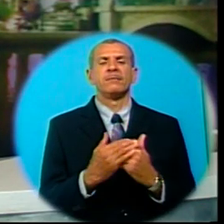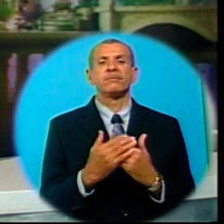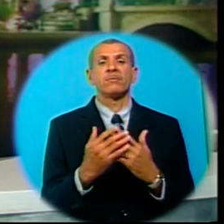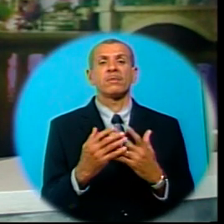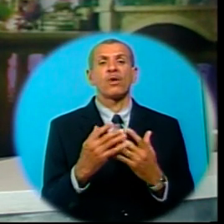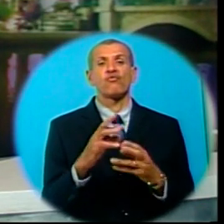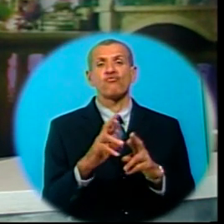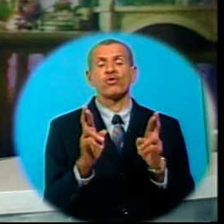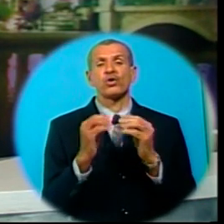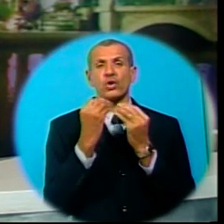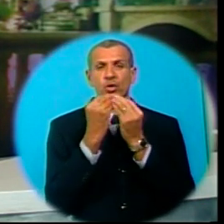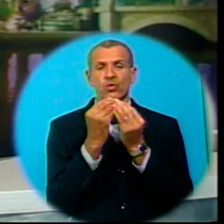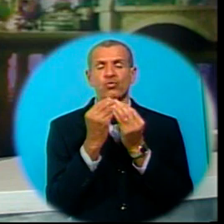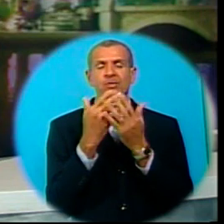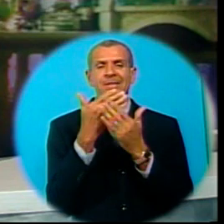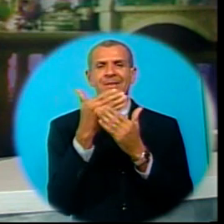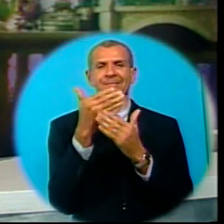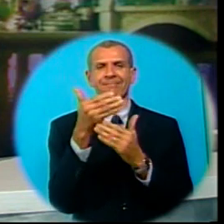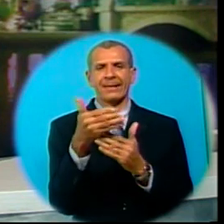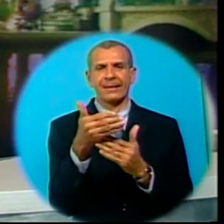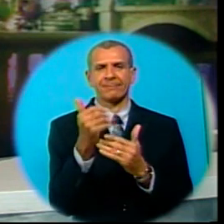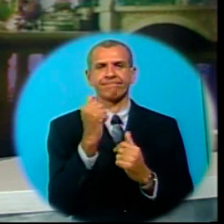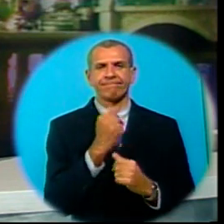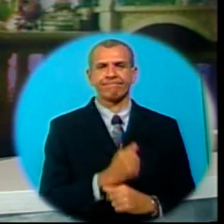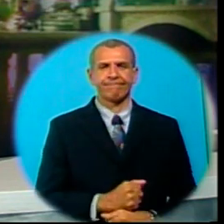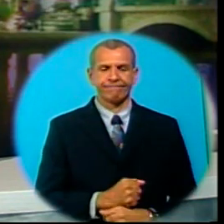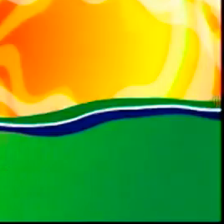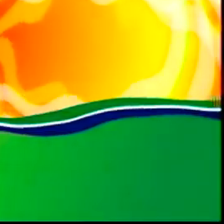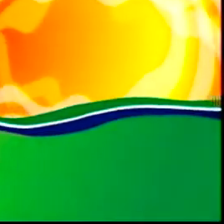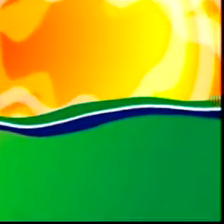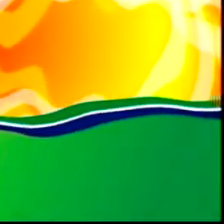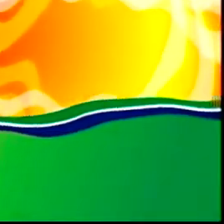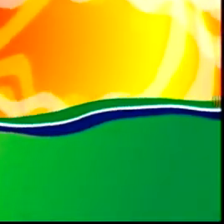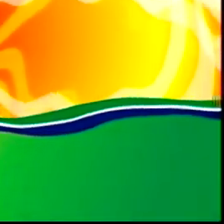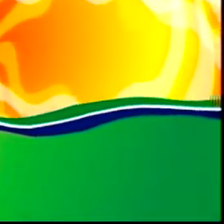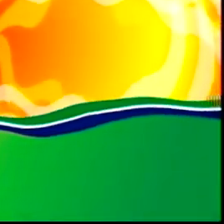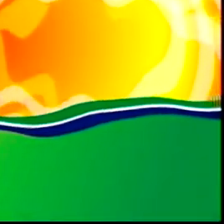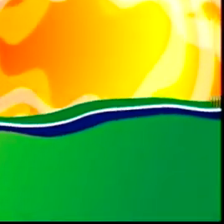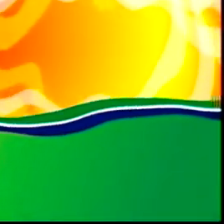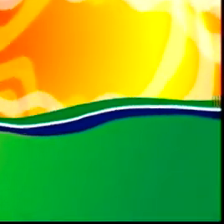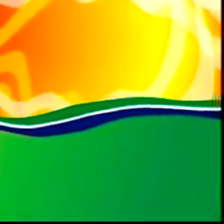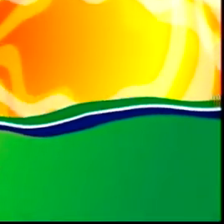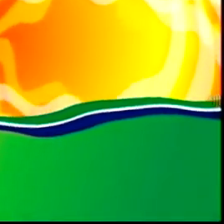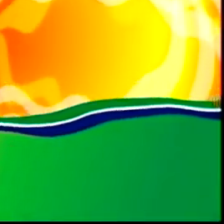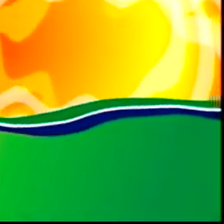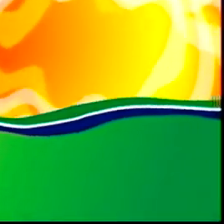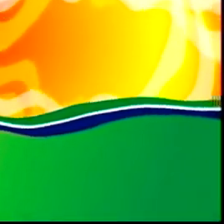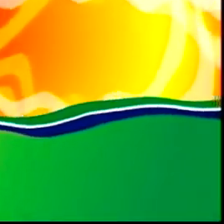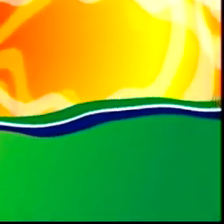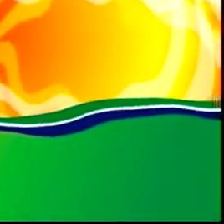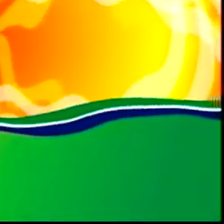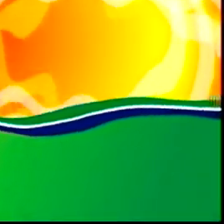We'll have regional news after this break. Stay with us. Beat the heat with the cold by Coach Tree.